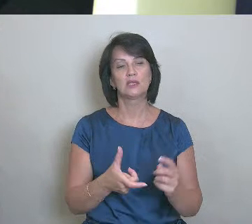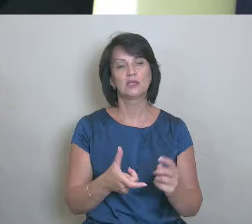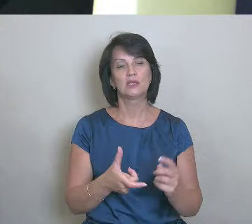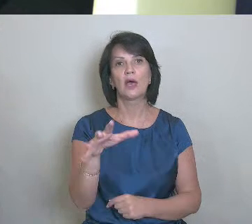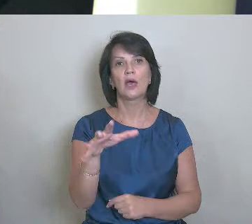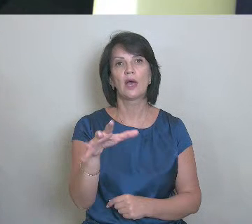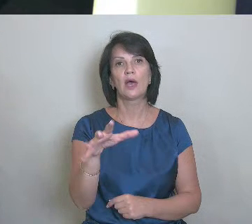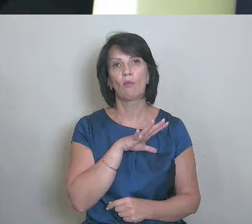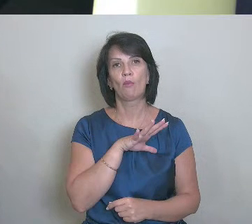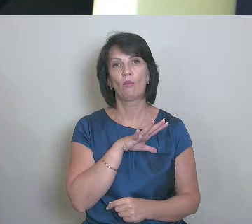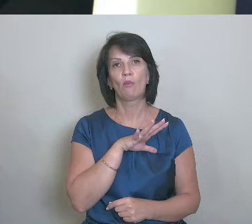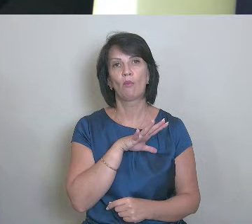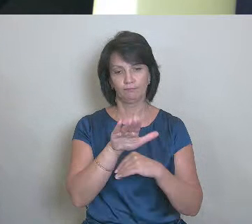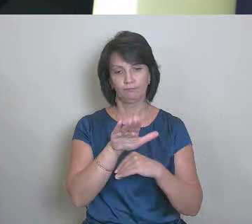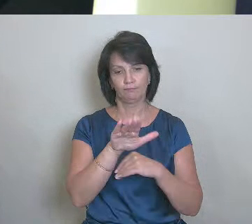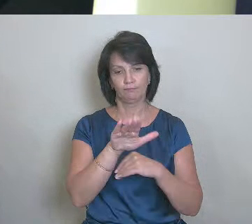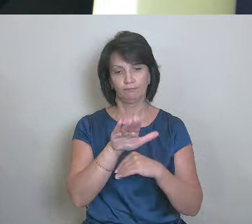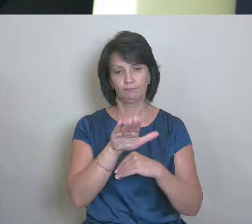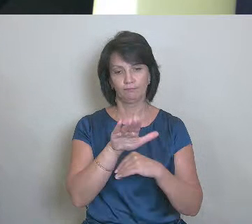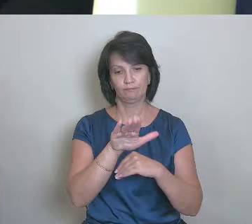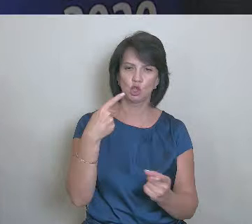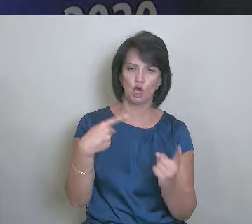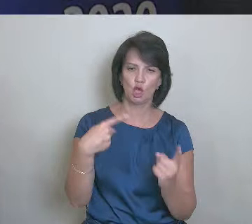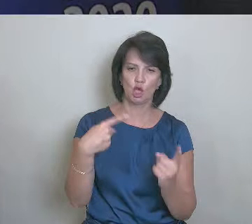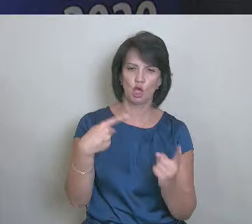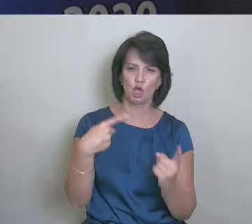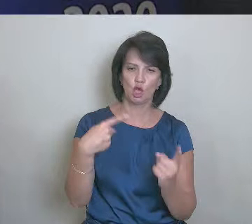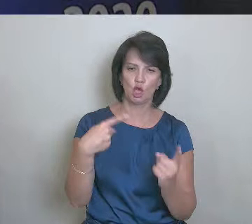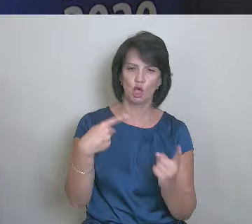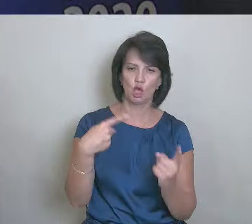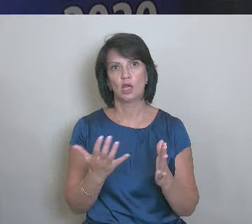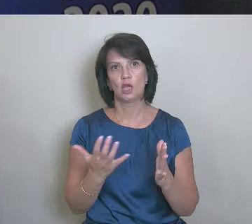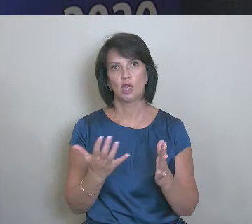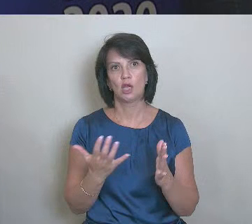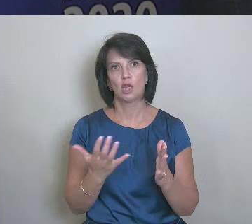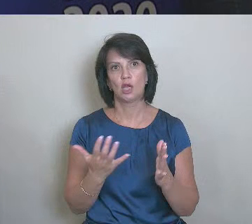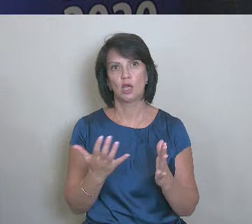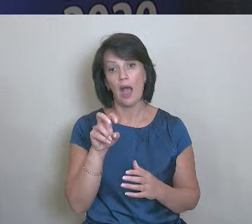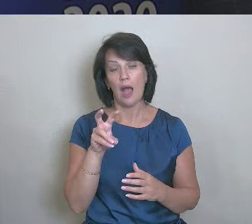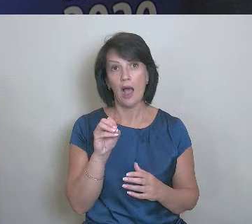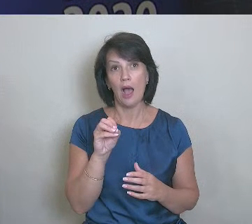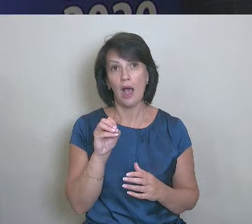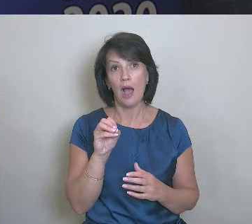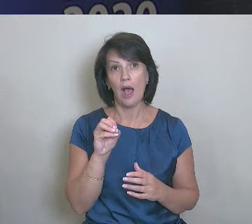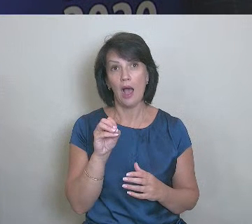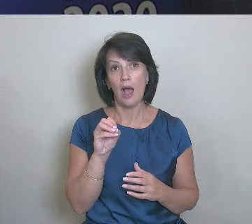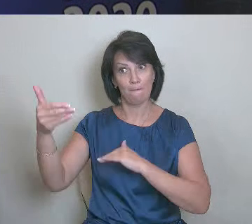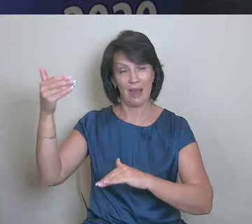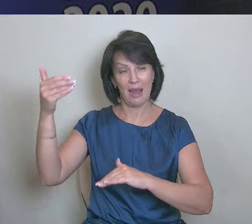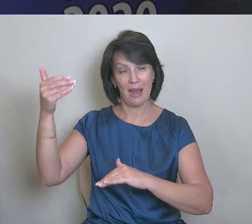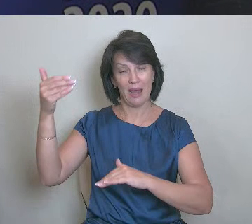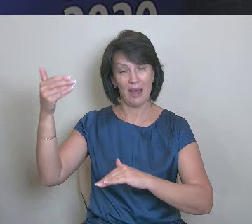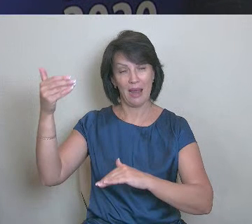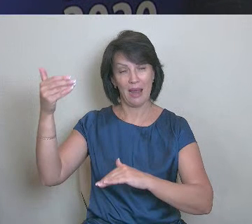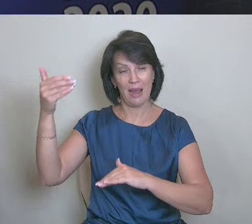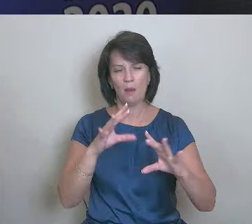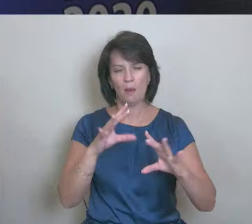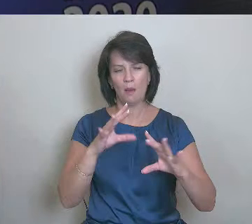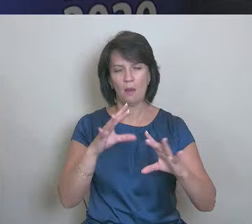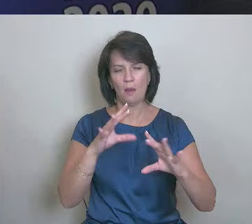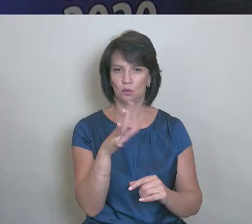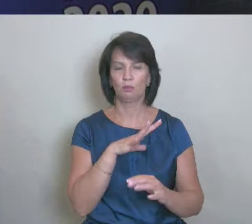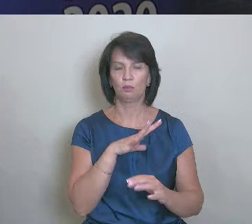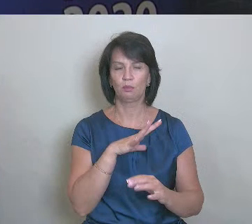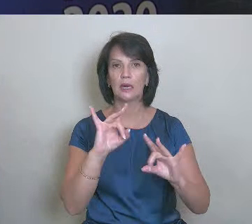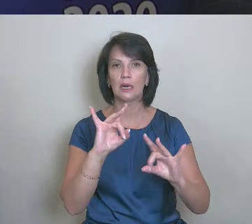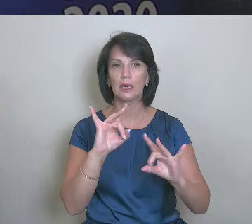there were 2,000 submissions have been cancelled due to various reasons, including the previous one. At the previous webinar,